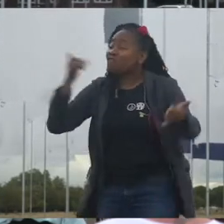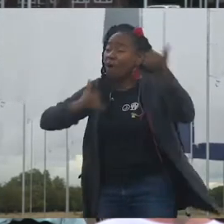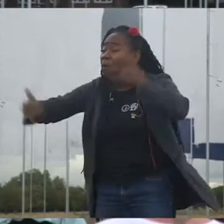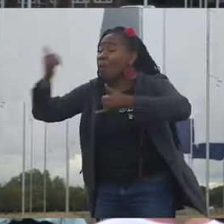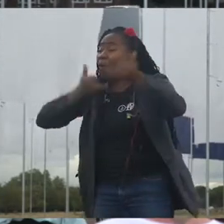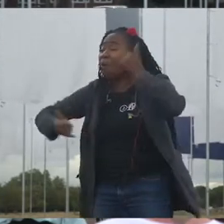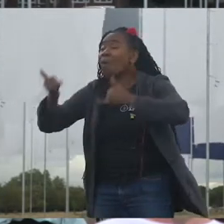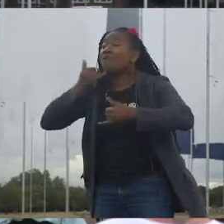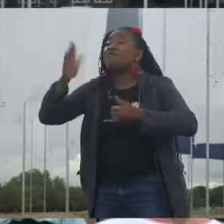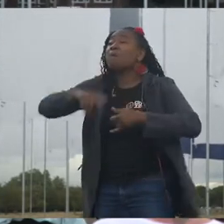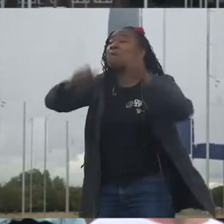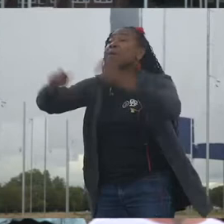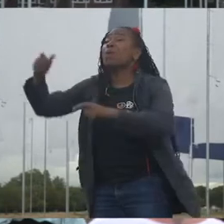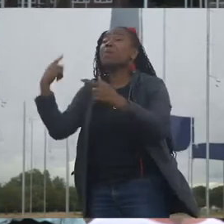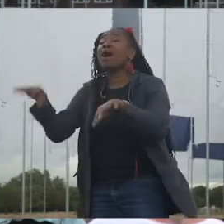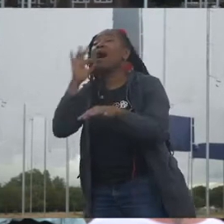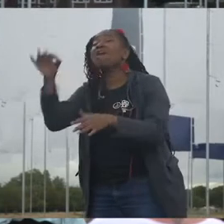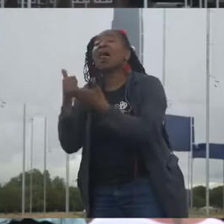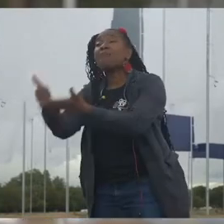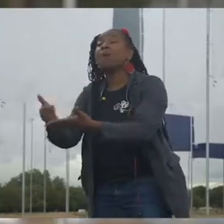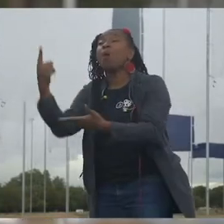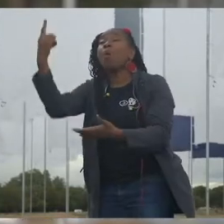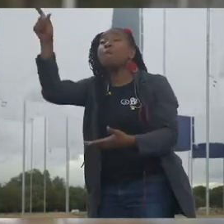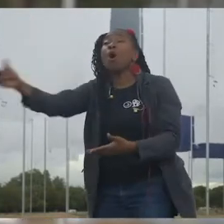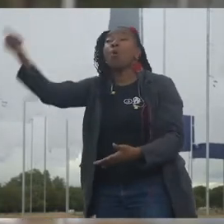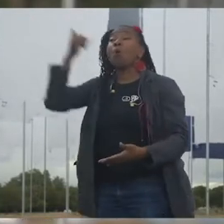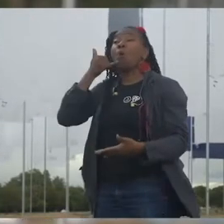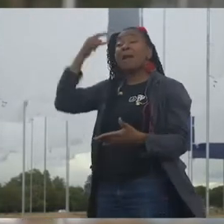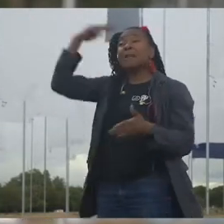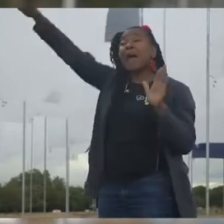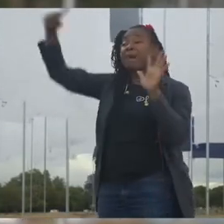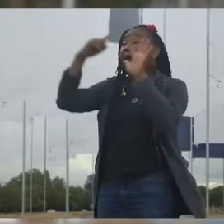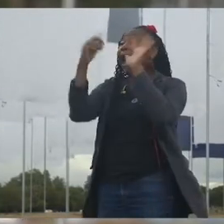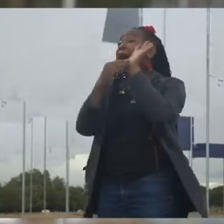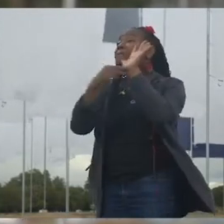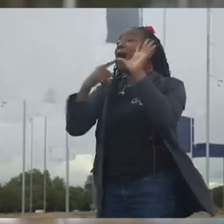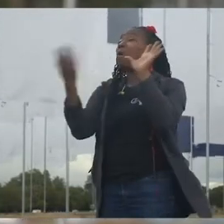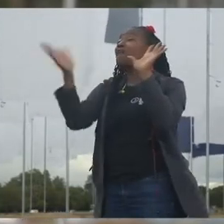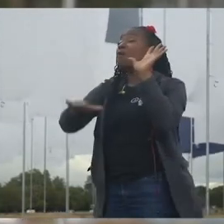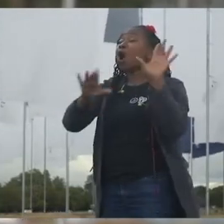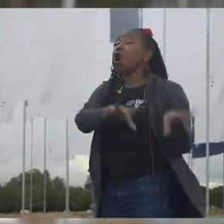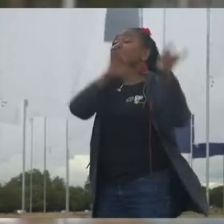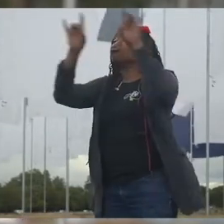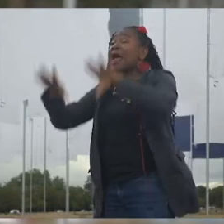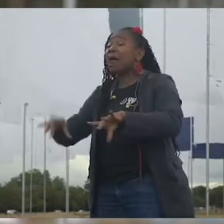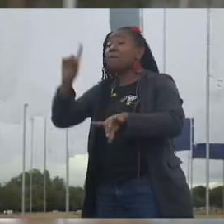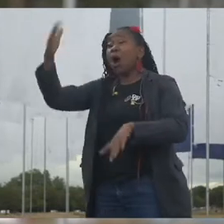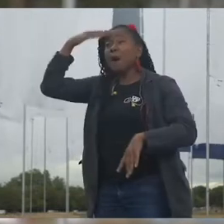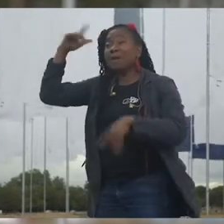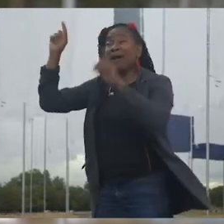for help. One of those calls was from Emma. Emma was in Australia and her mum was stuck